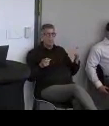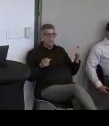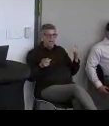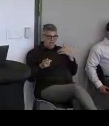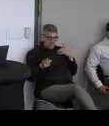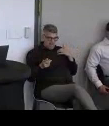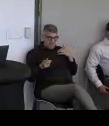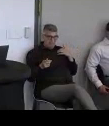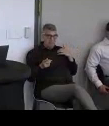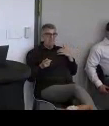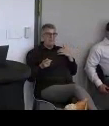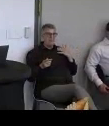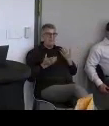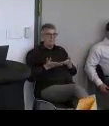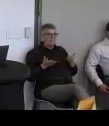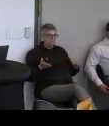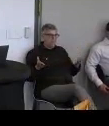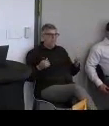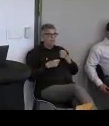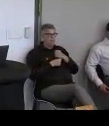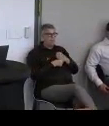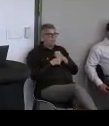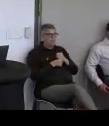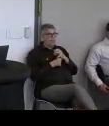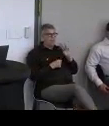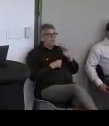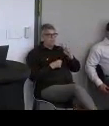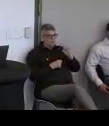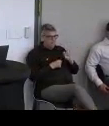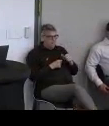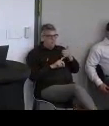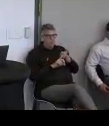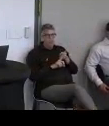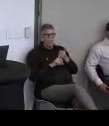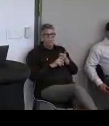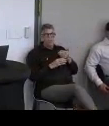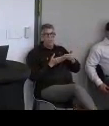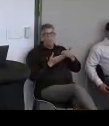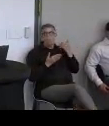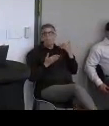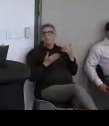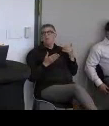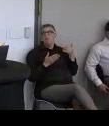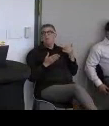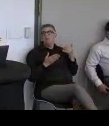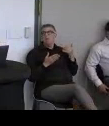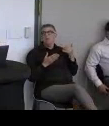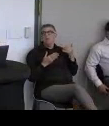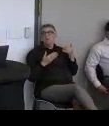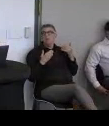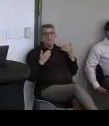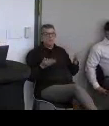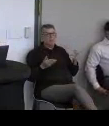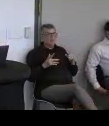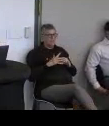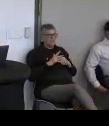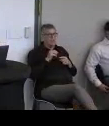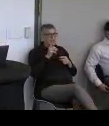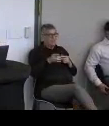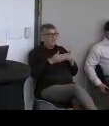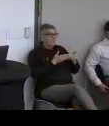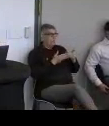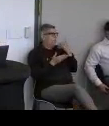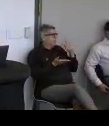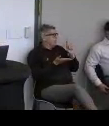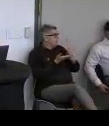make your own tactile map. These are pre-printed maps. So before we get fully started, I'm just going to describe a few things. These are pre-printed maps that